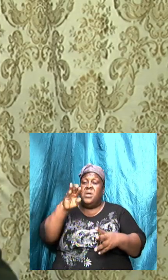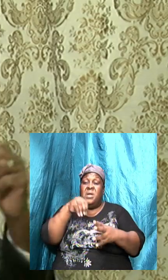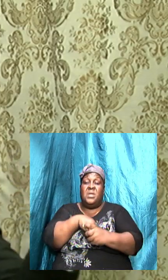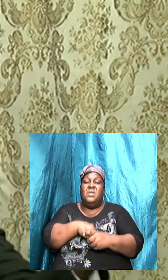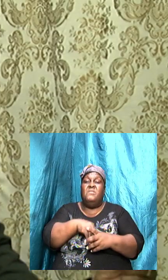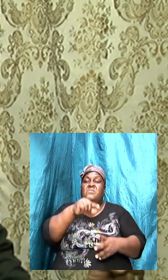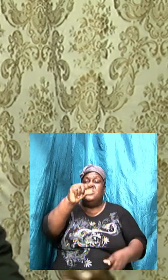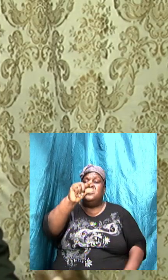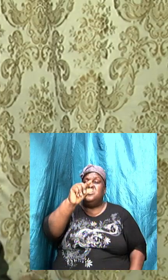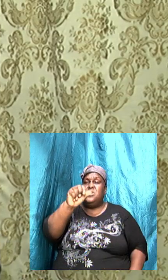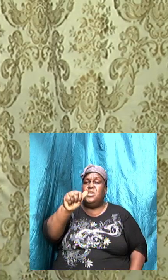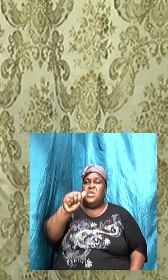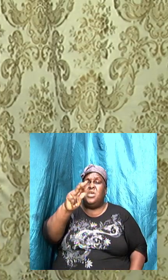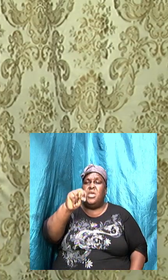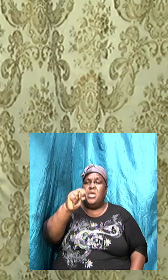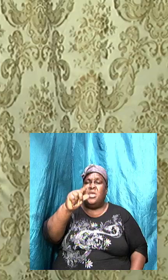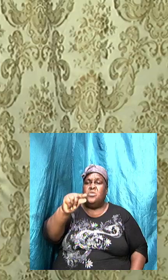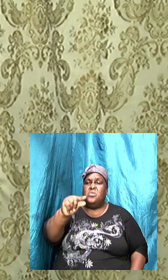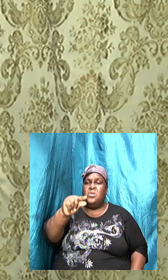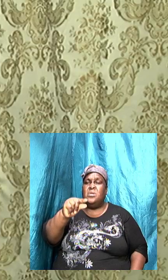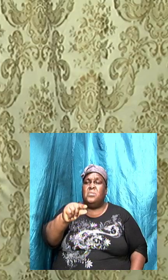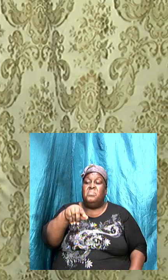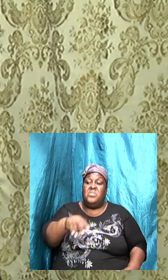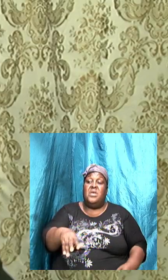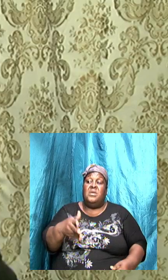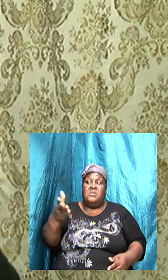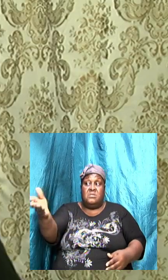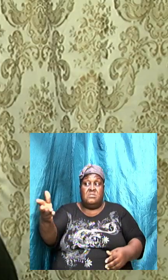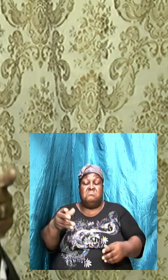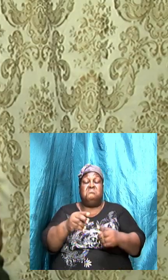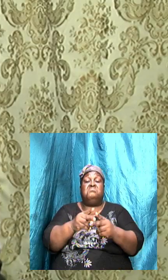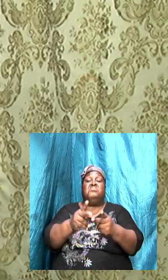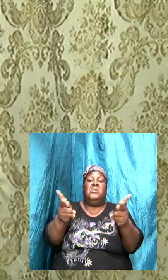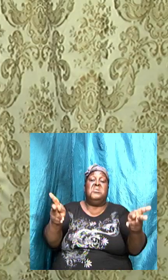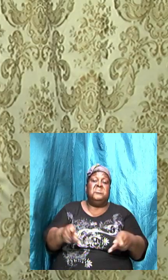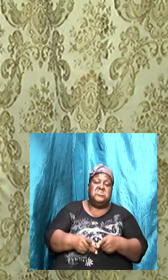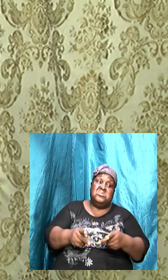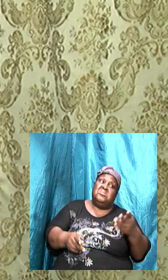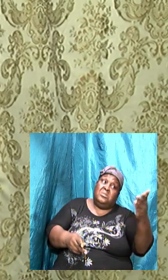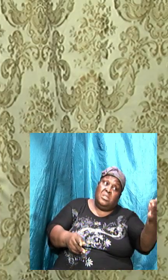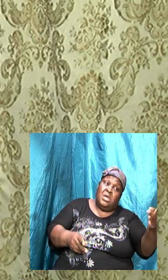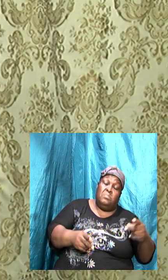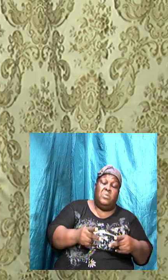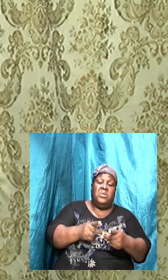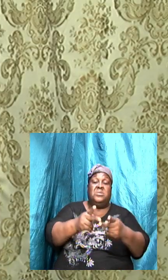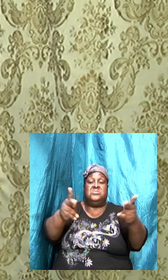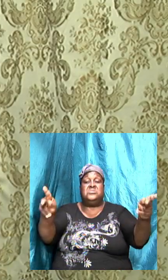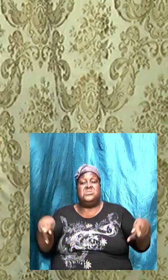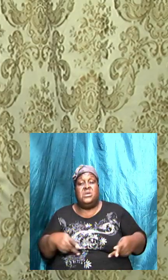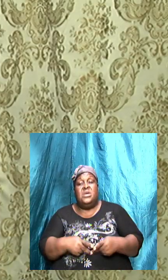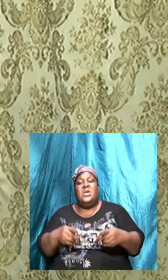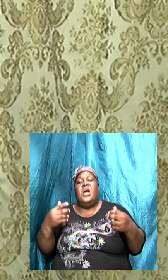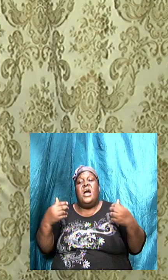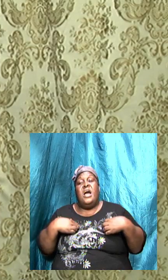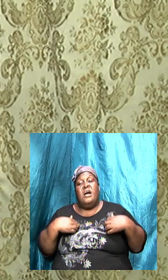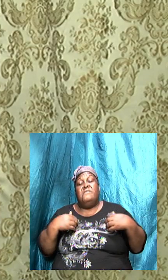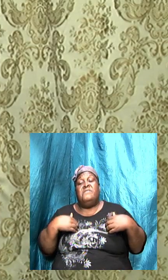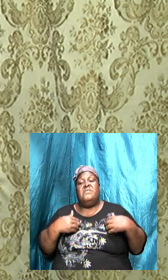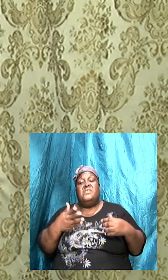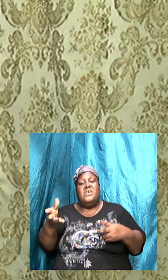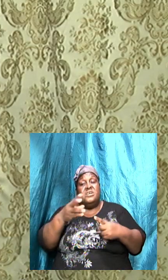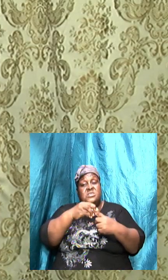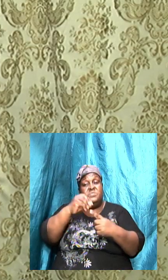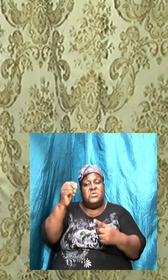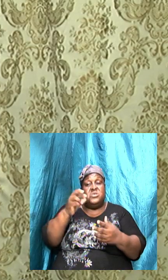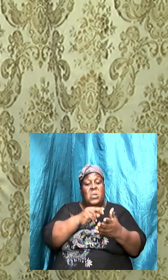place and that particular place and that particular place and that particular place, they all have their special